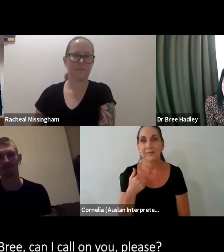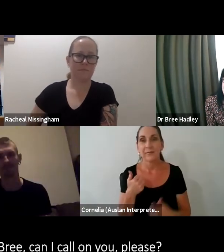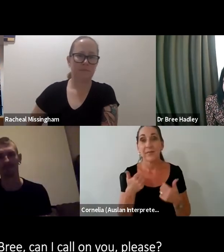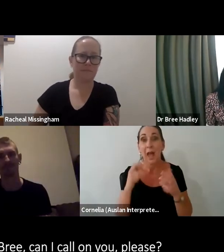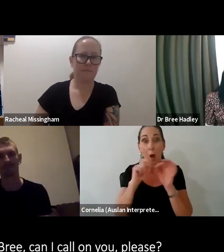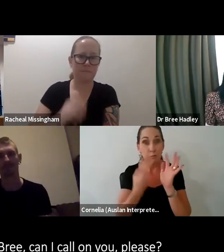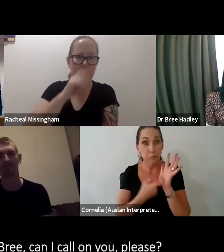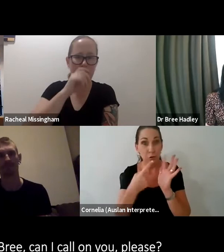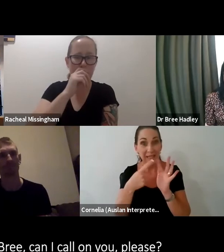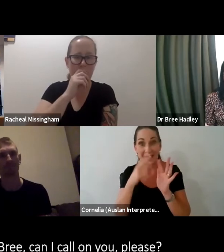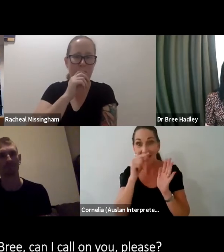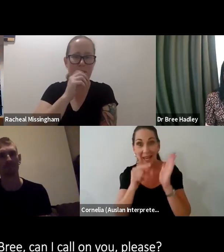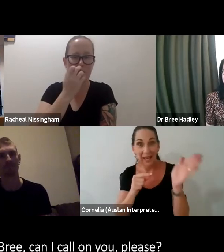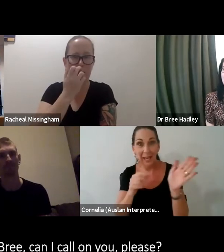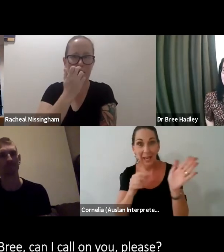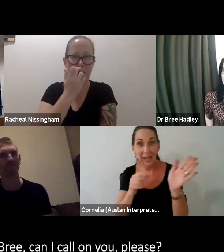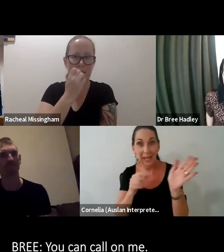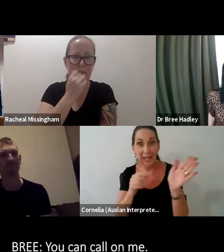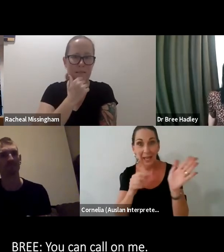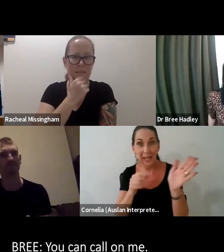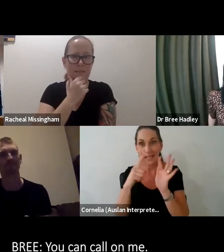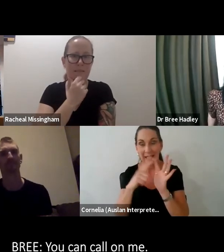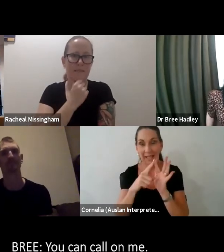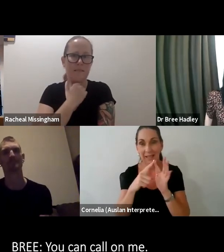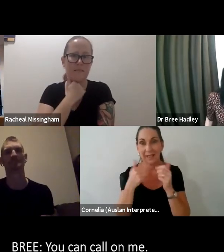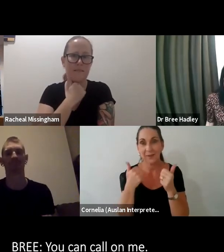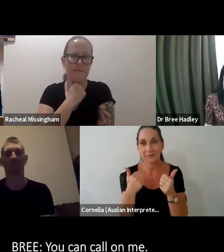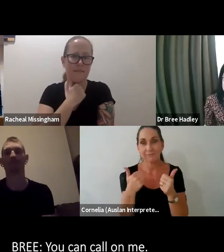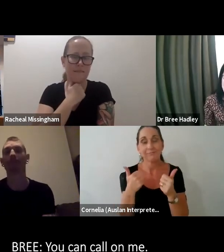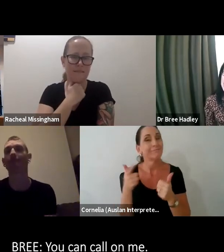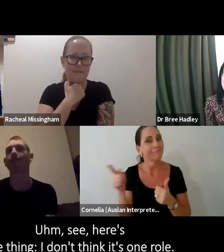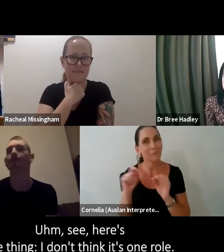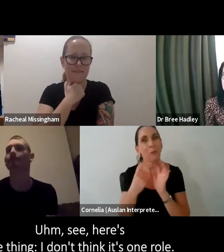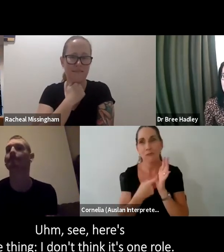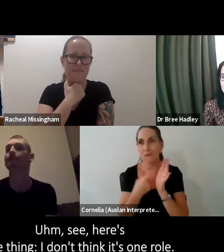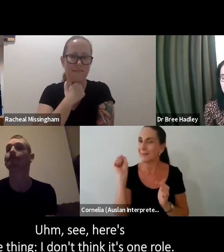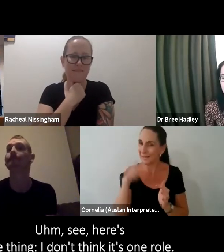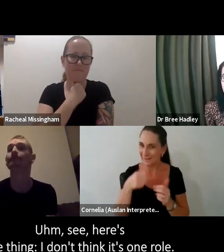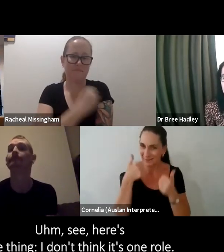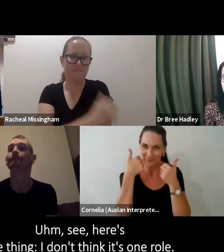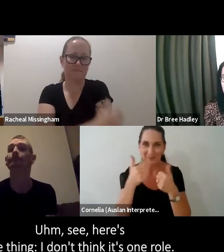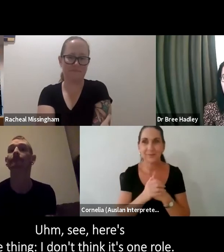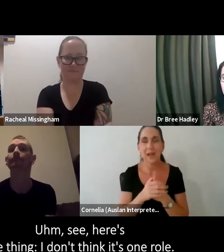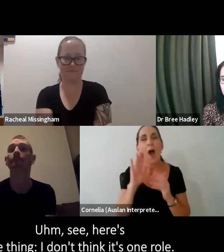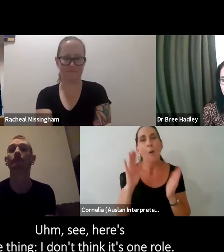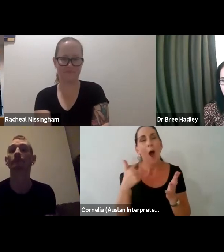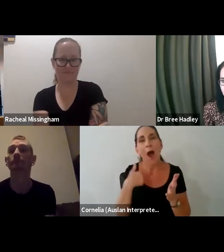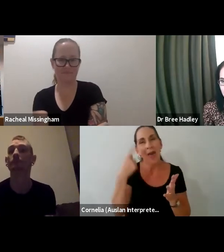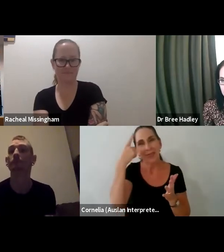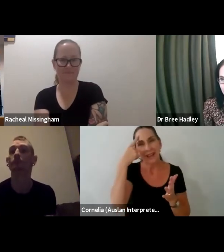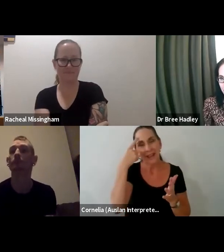Bree, can I call on you, please? You can call on me. See, here's the thing. I don't think it's one